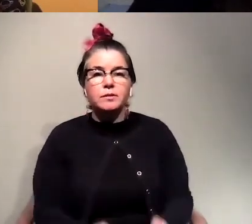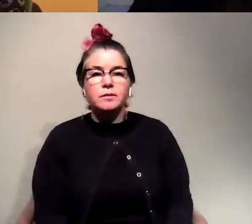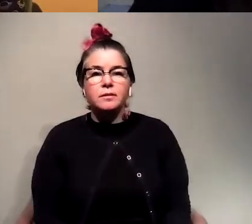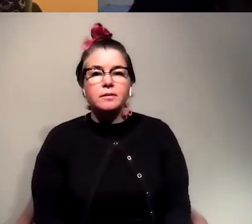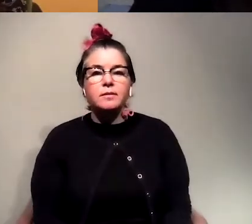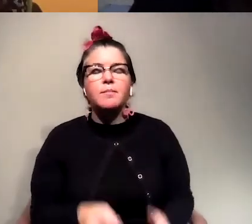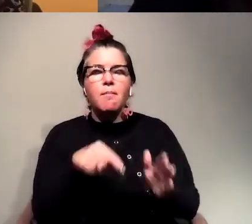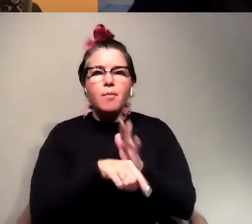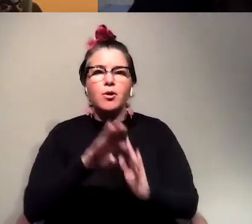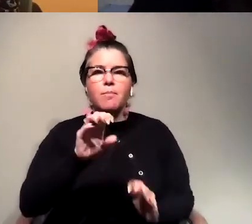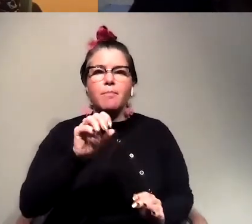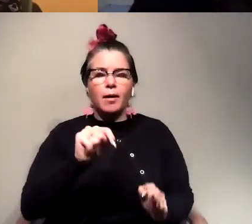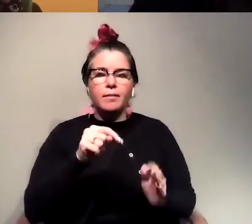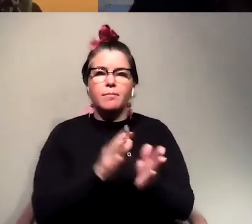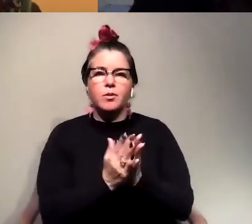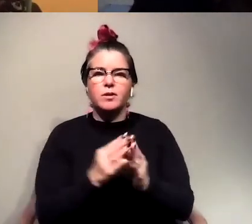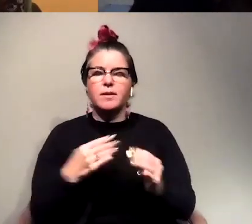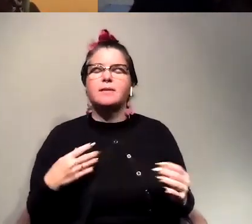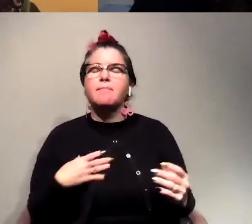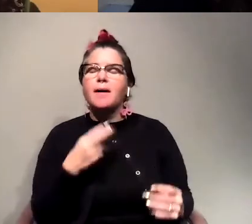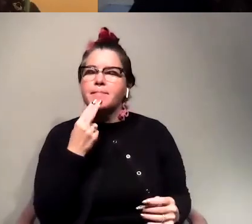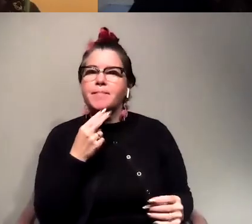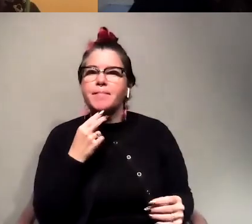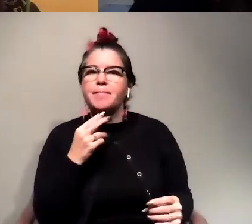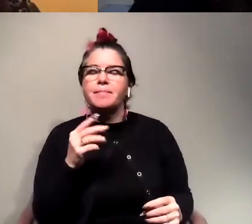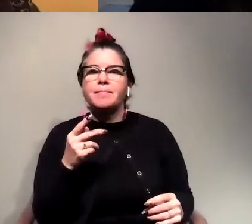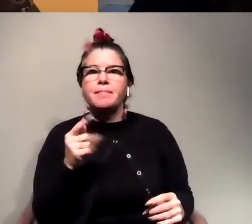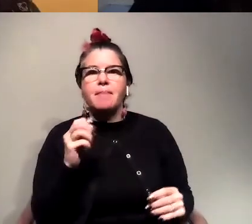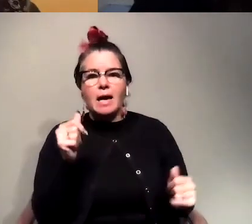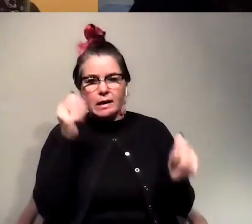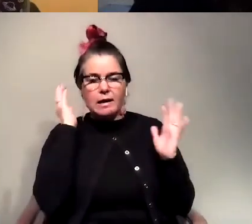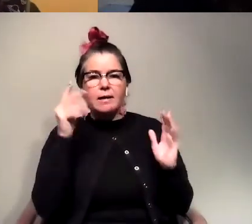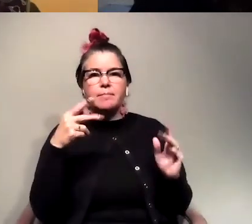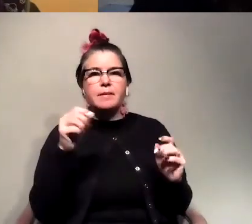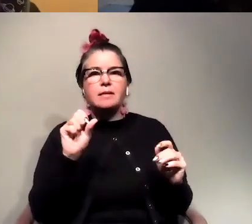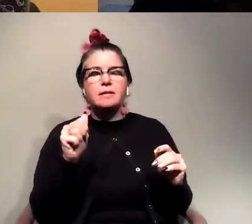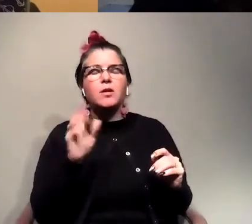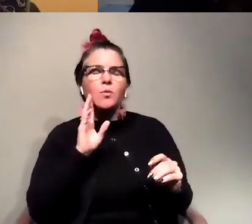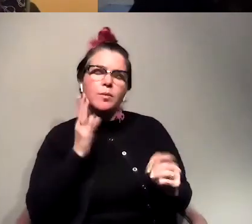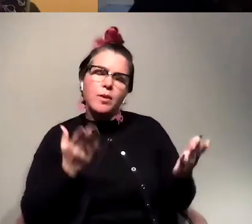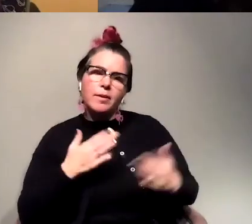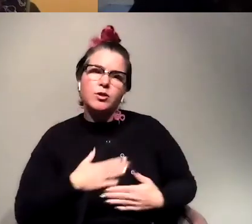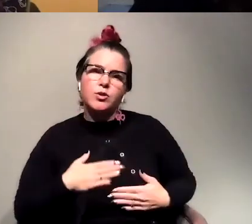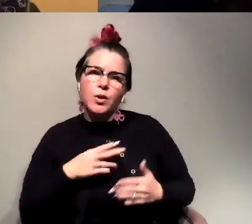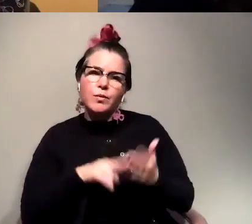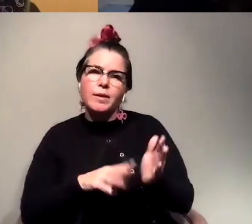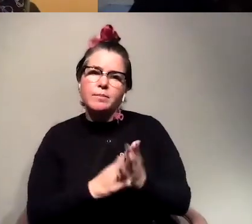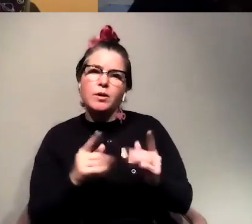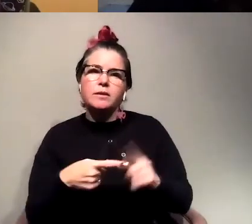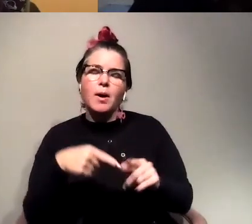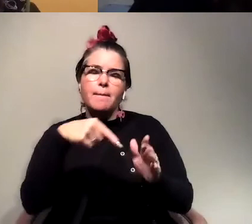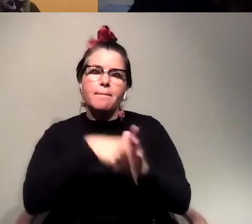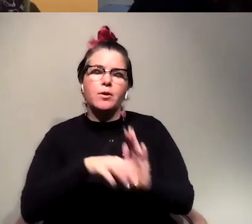that's my very minor panic PSA is, you probably would enjoy reading these books about Murderbot. It's